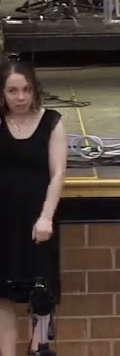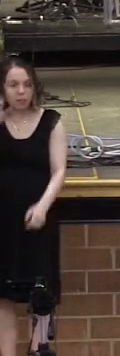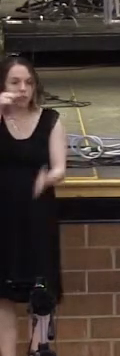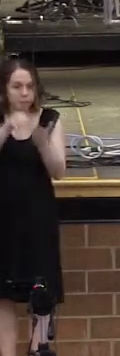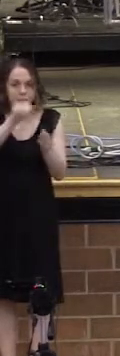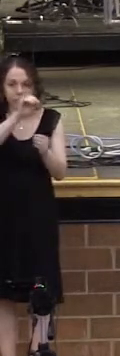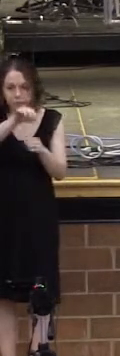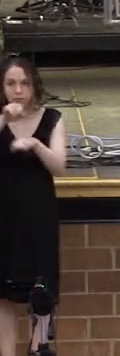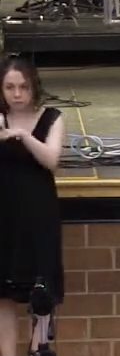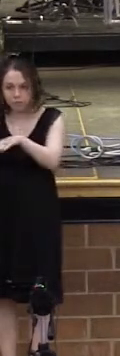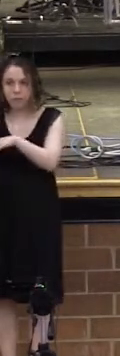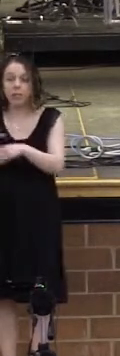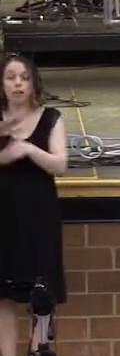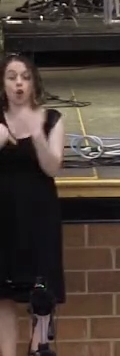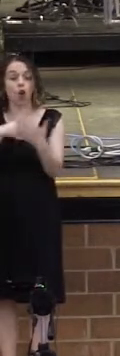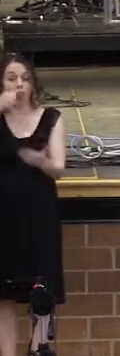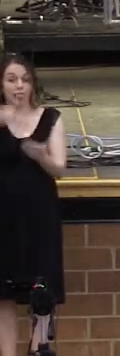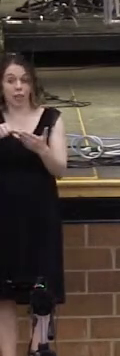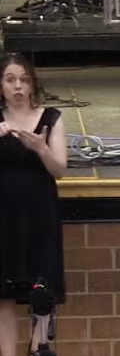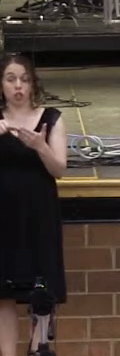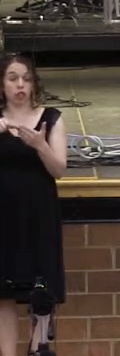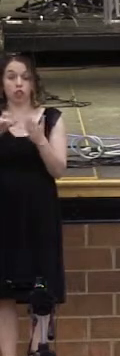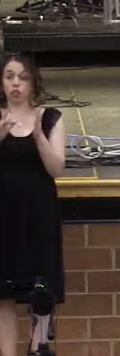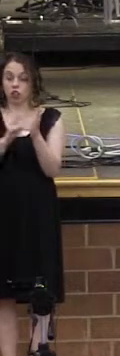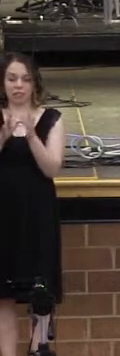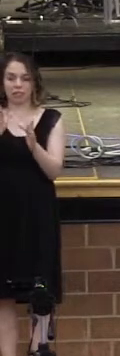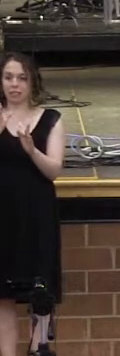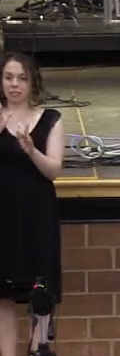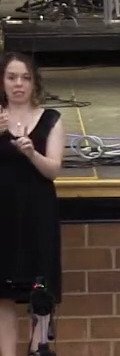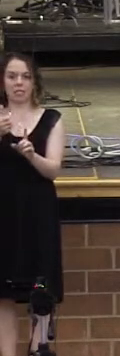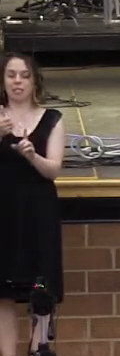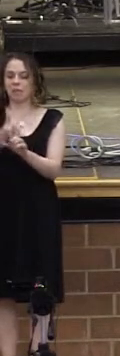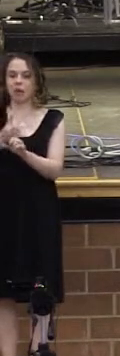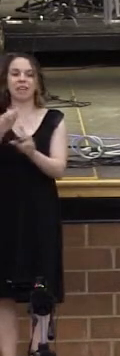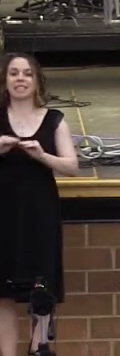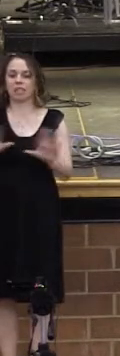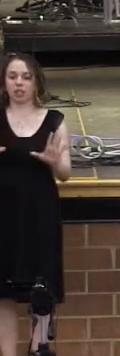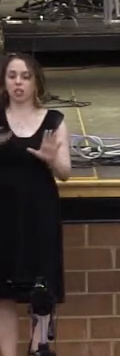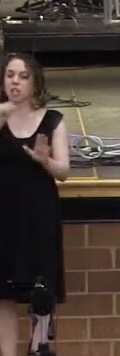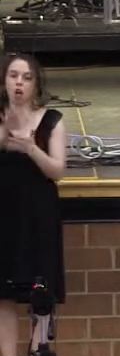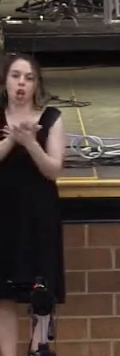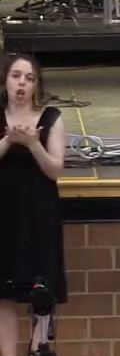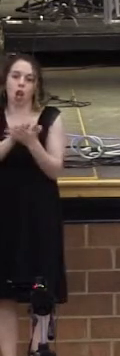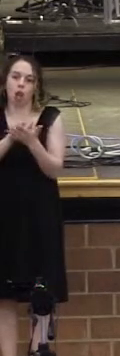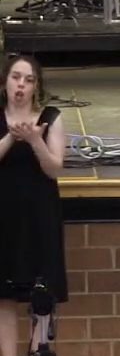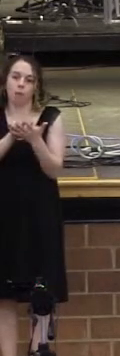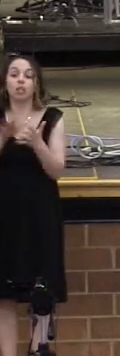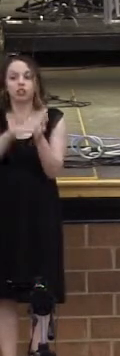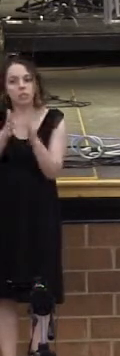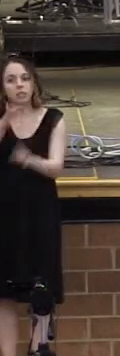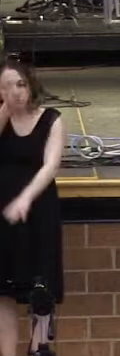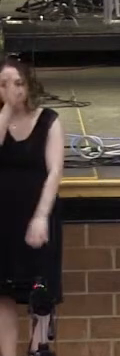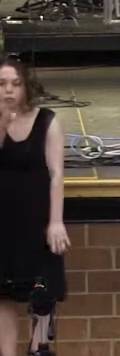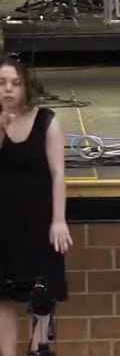the ages and in these letters Jesus is not vague about the things that please him and the things that displease